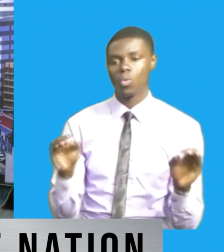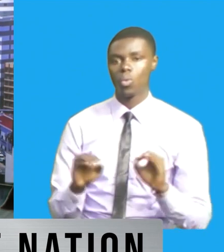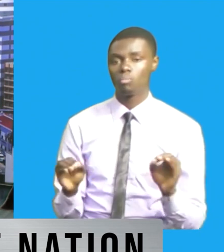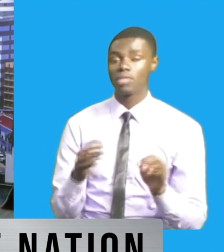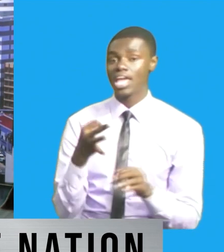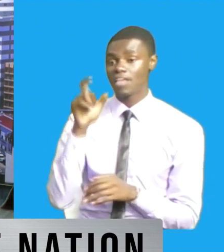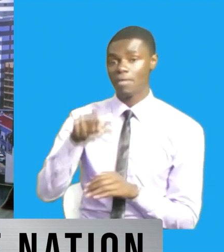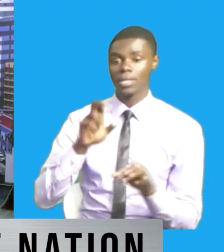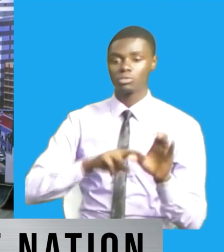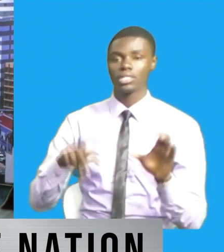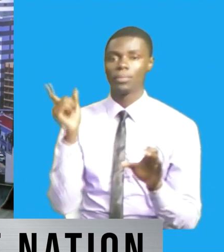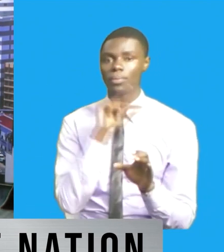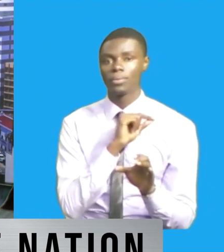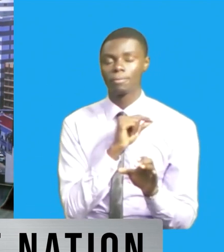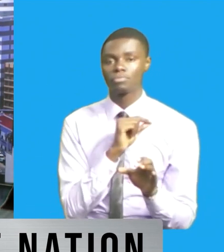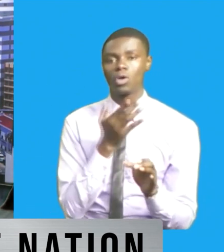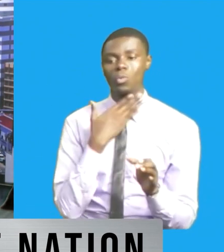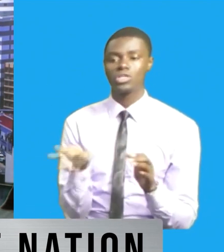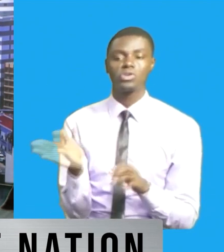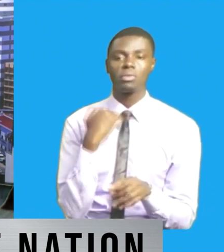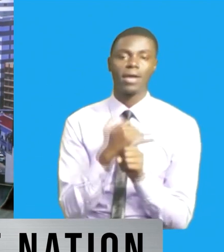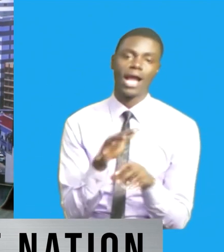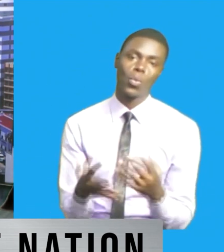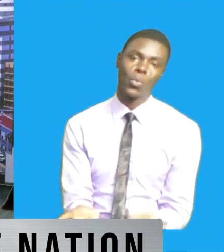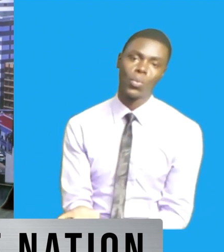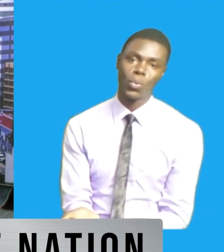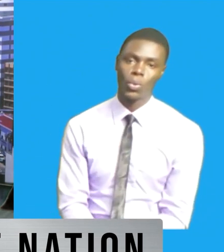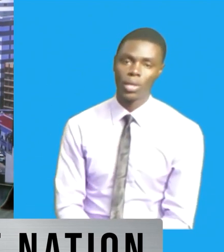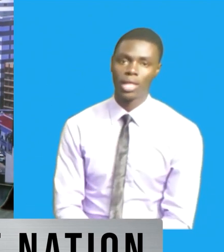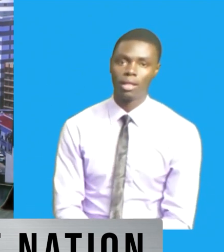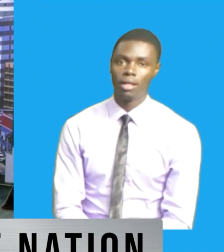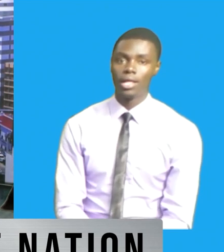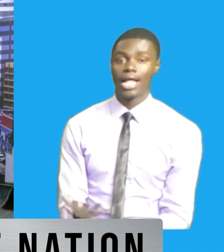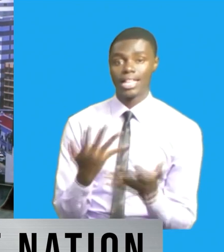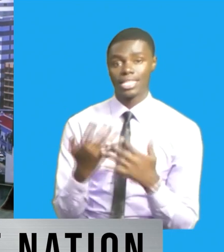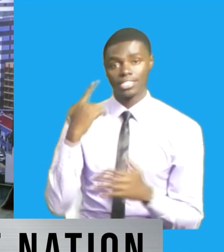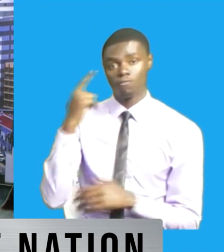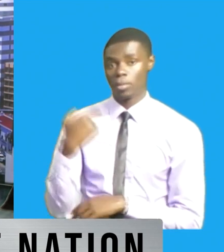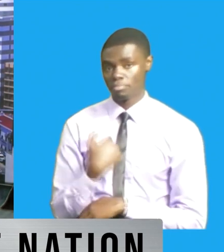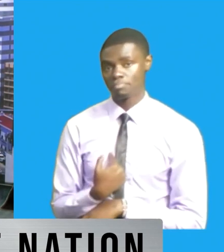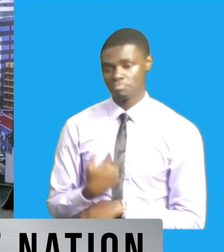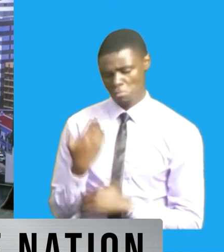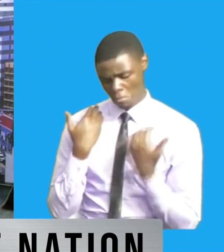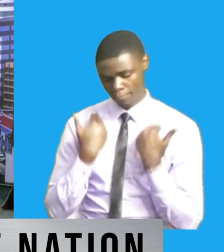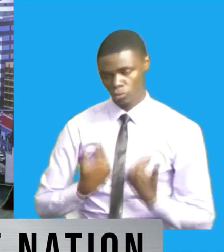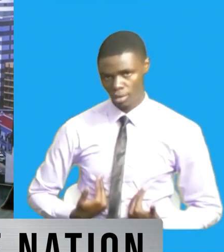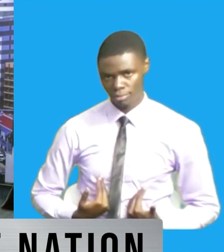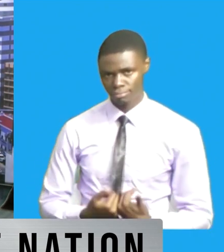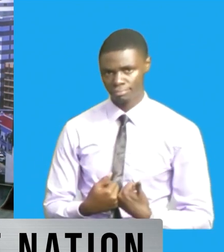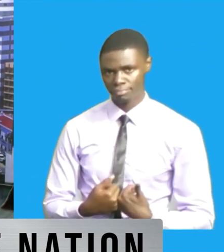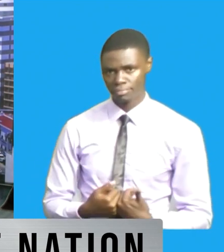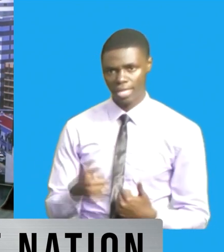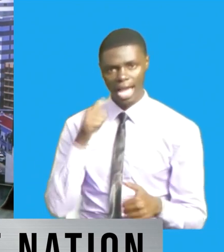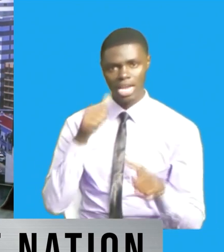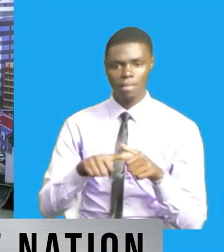mtu asha resign, sasa unataka kumrudisha kazi kwa kivipi? So the thing for me is that I remember